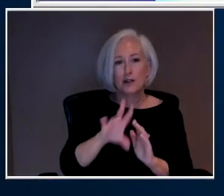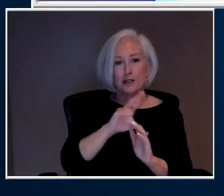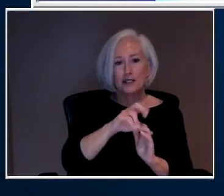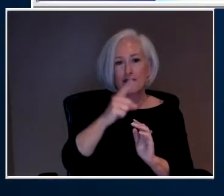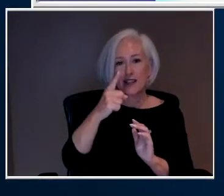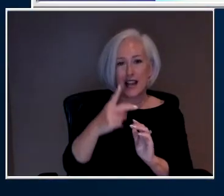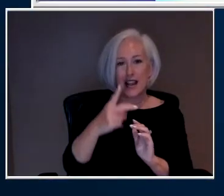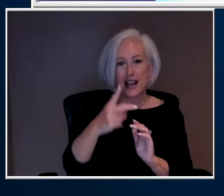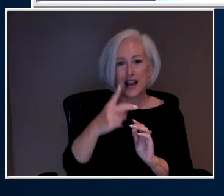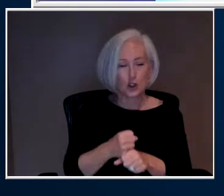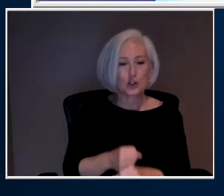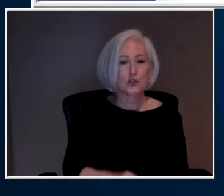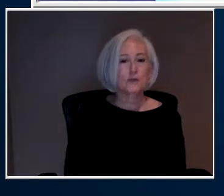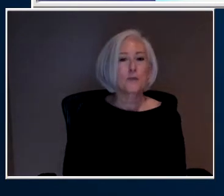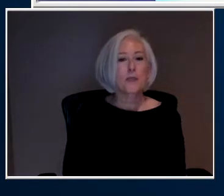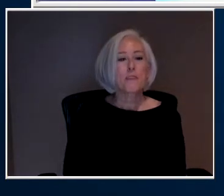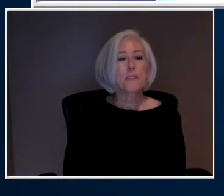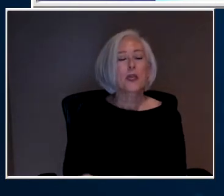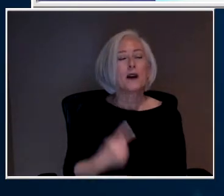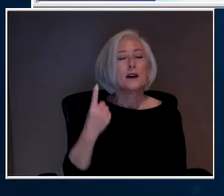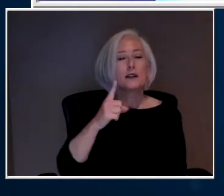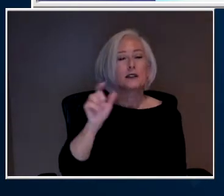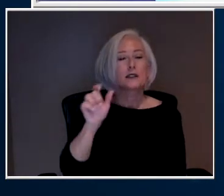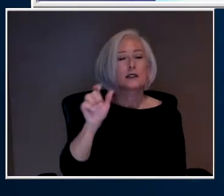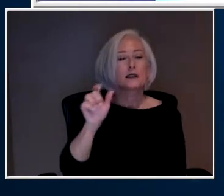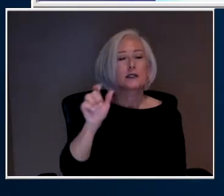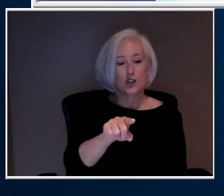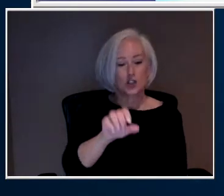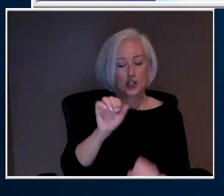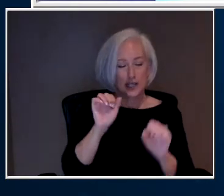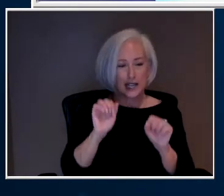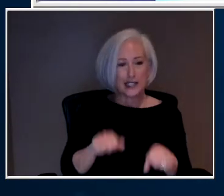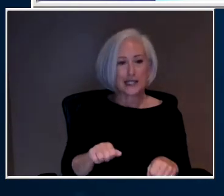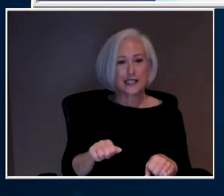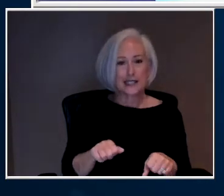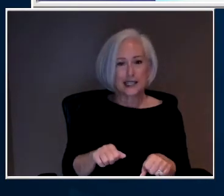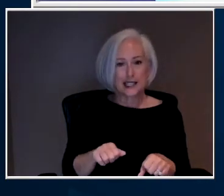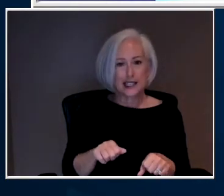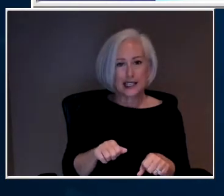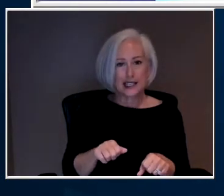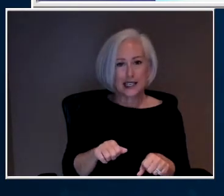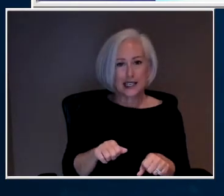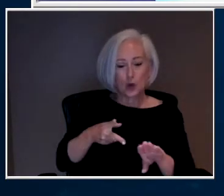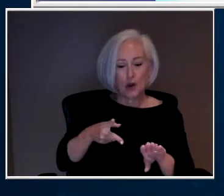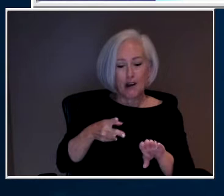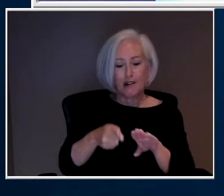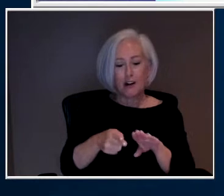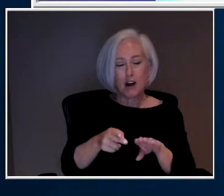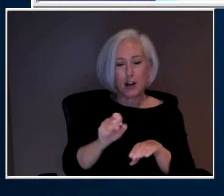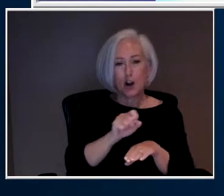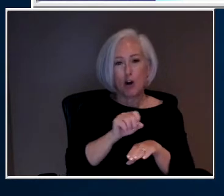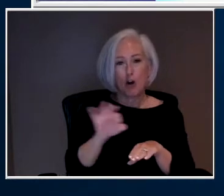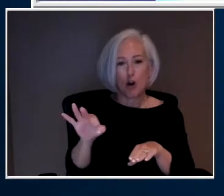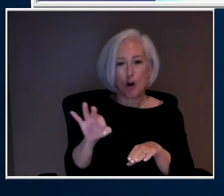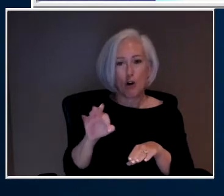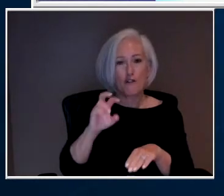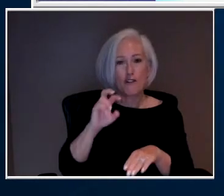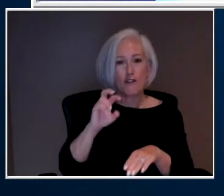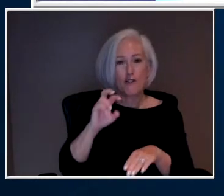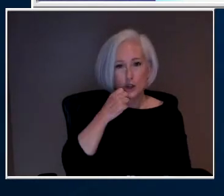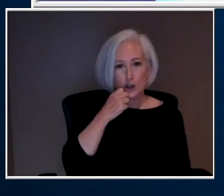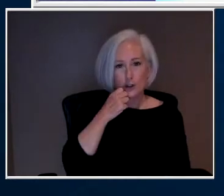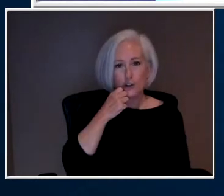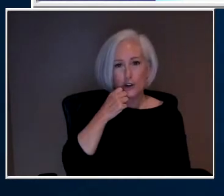interesting question. Yen would like to know, can we cut off our nerve? Can you cut off the nerve to completely kill the